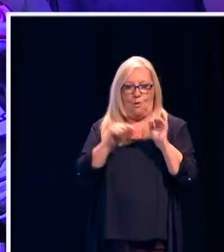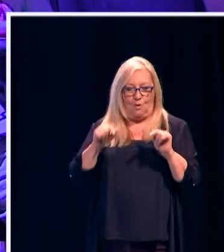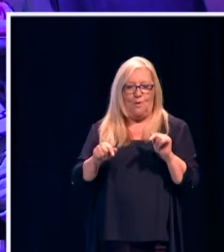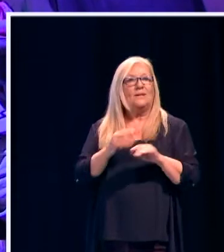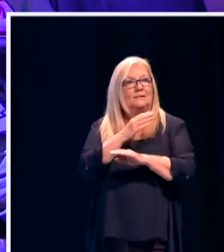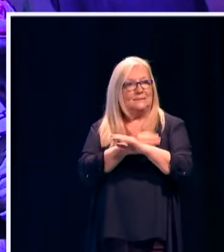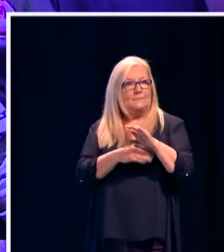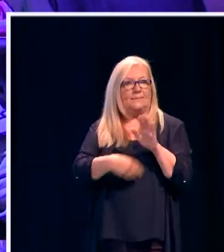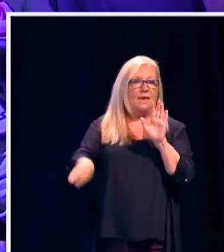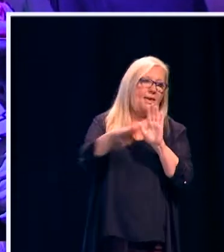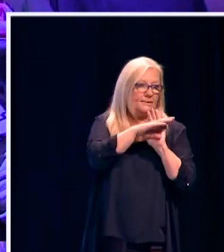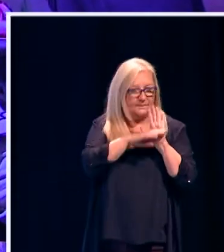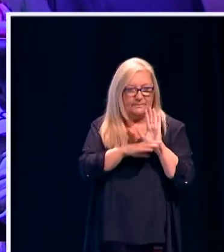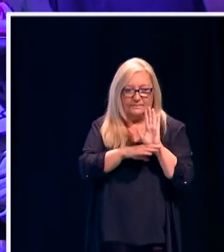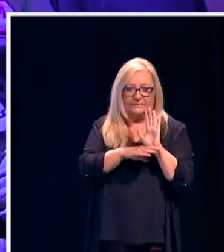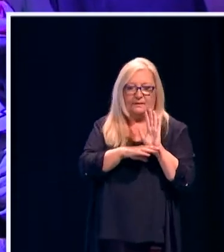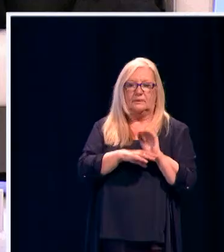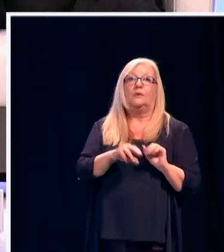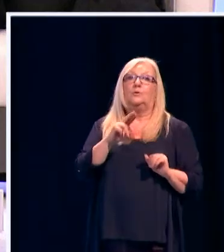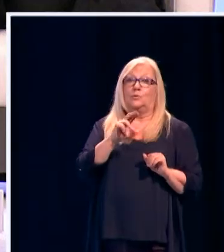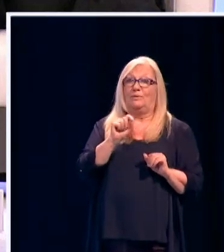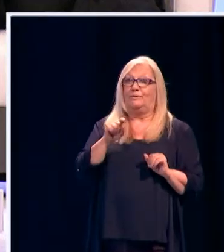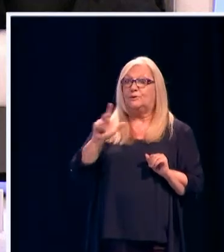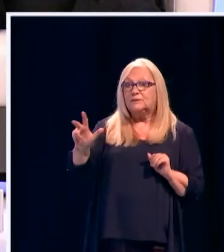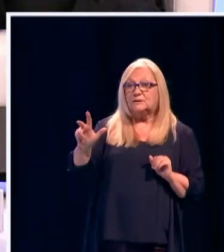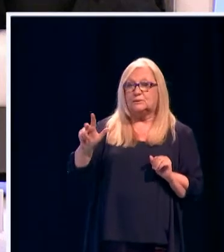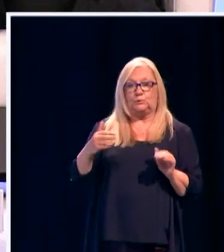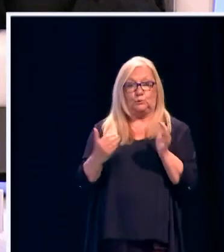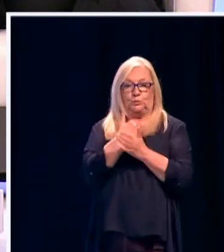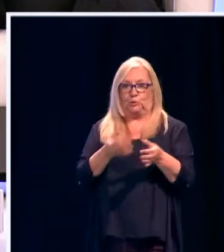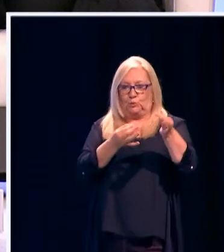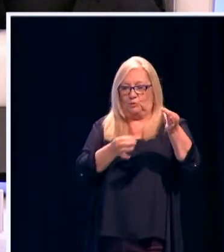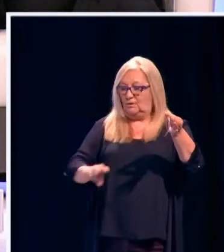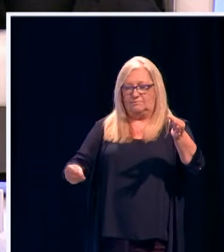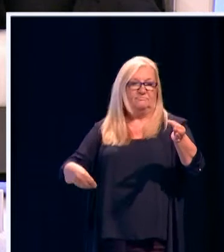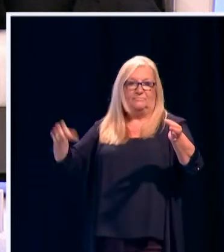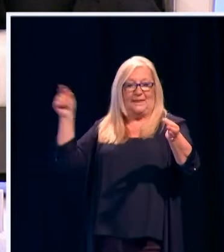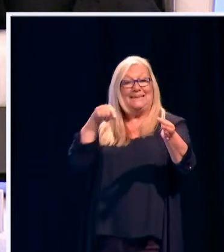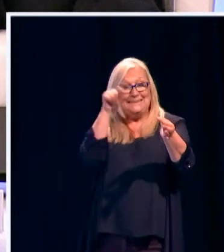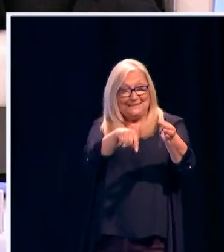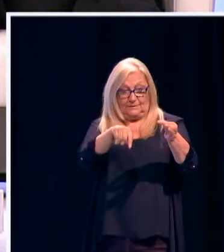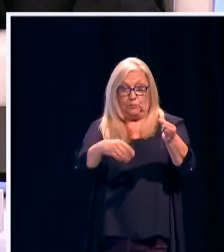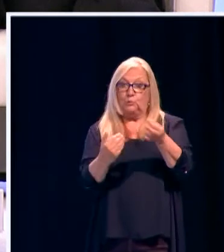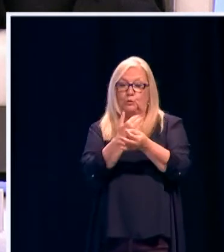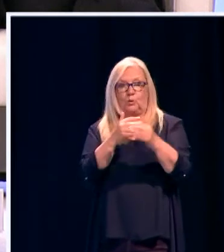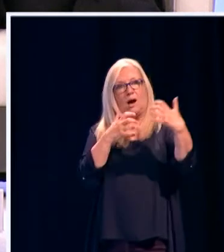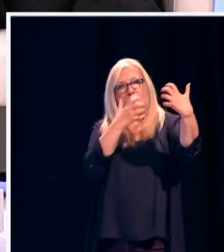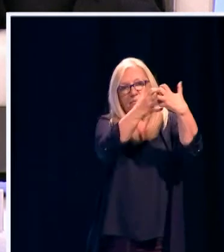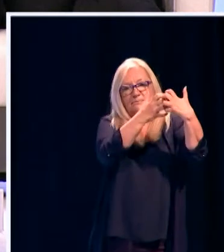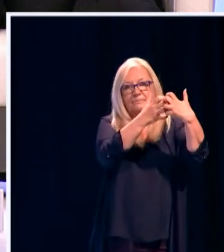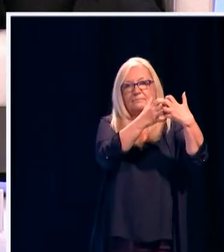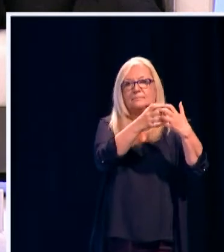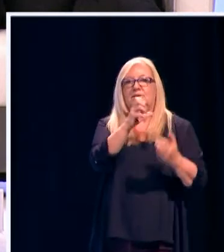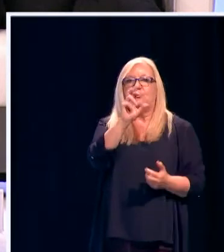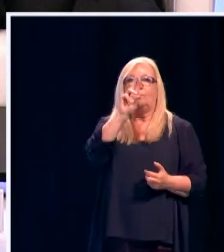2013, which has been formulated in line with the UNCRPD. I'm so happy that our organization